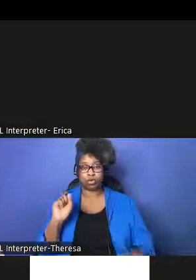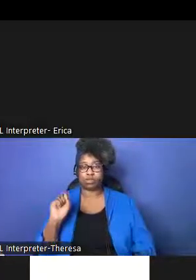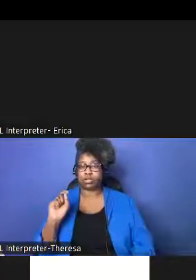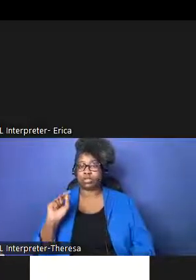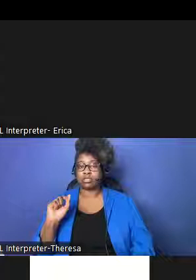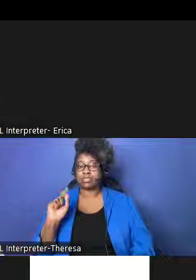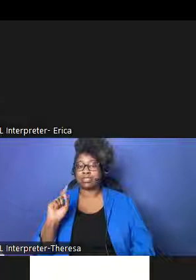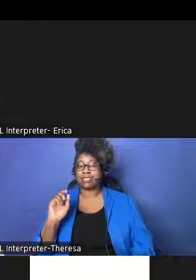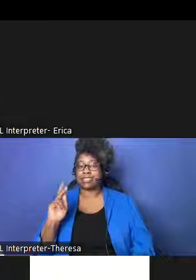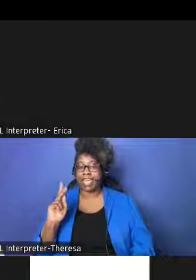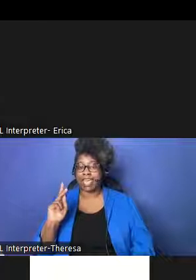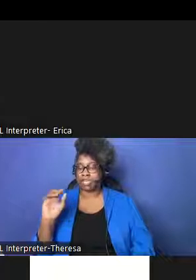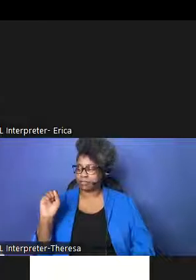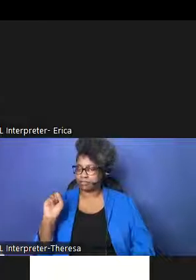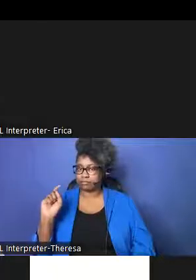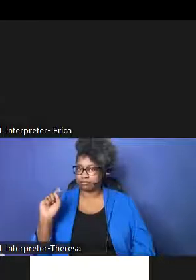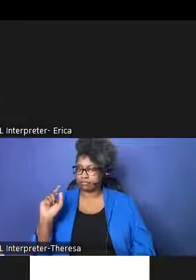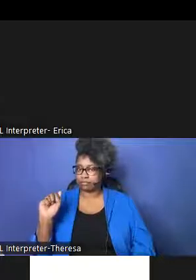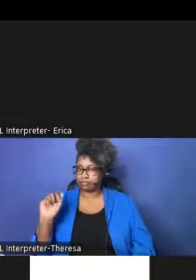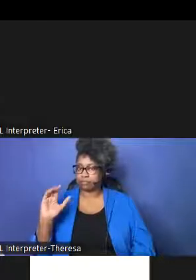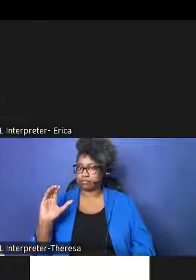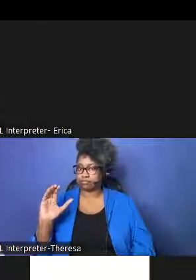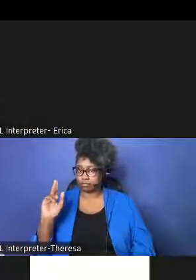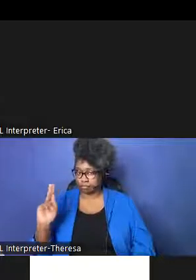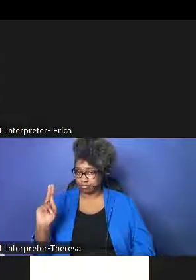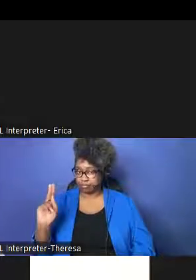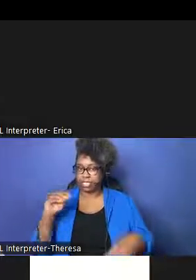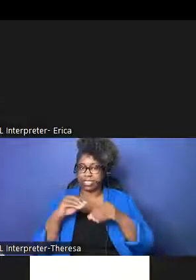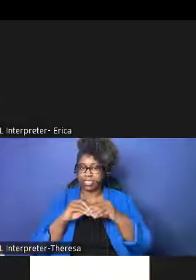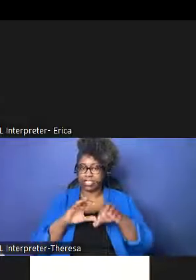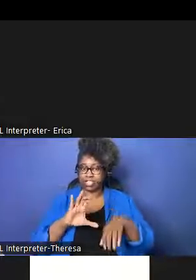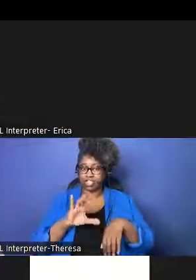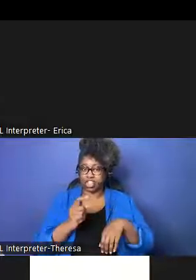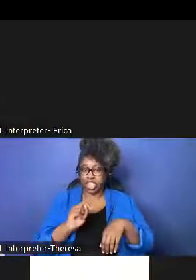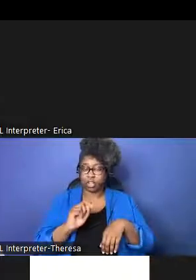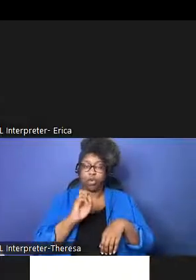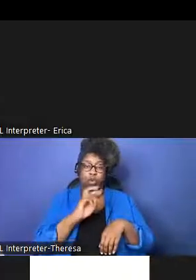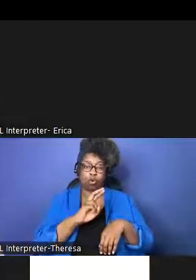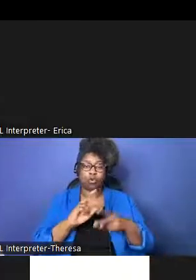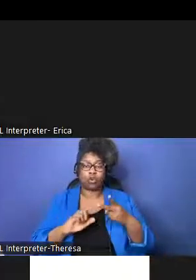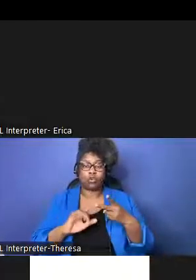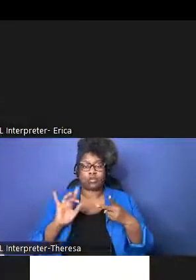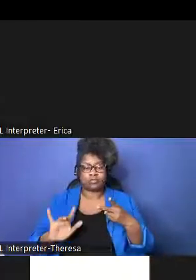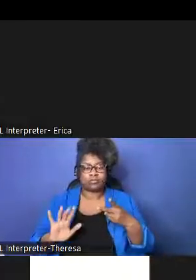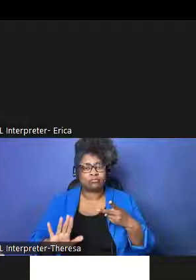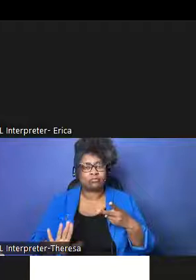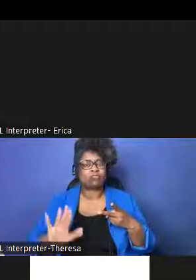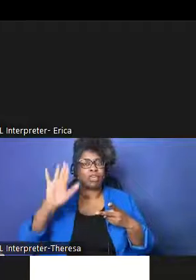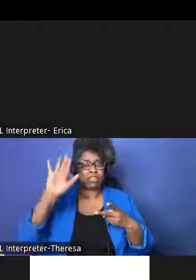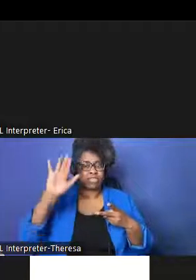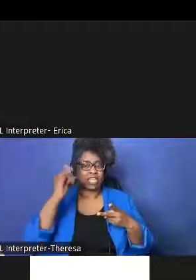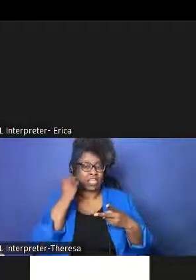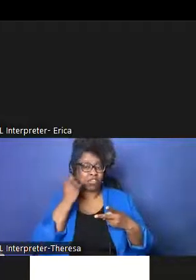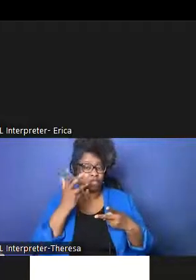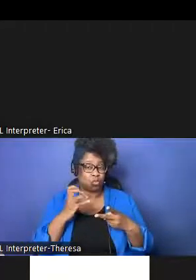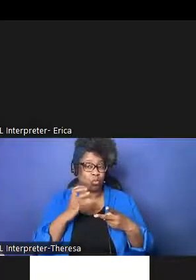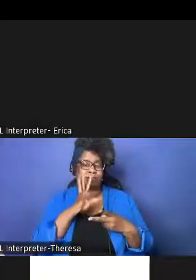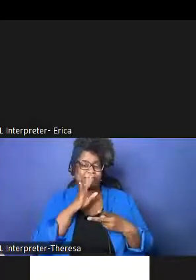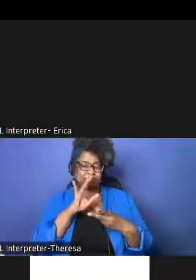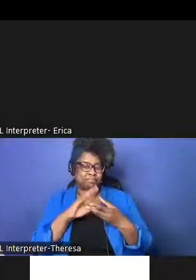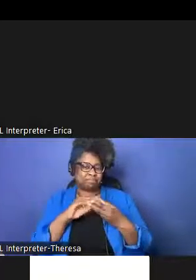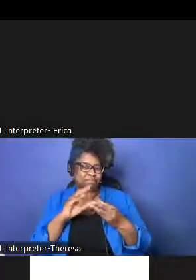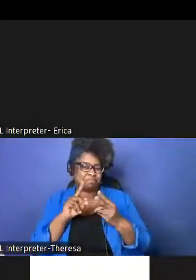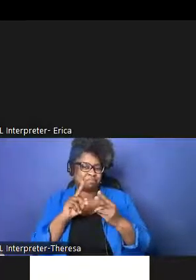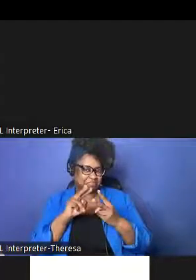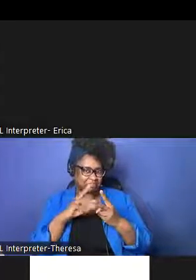chat, or you can use the raised hand feature on Zoom. Either of them works too.